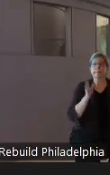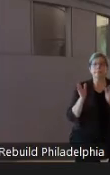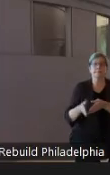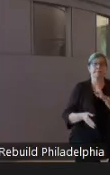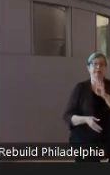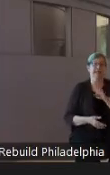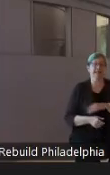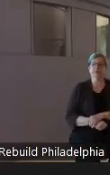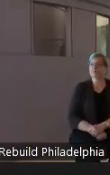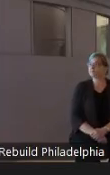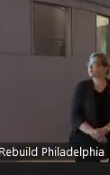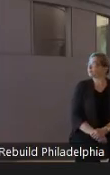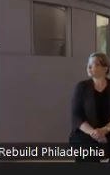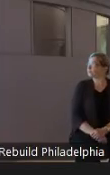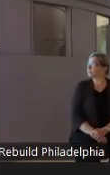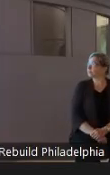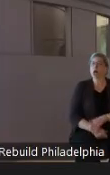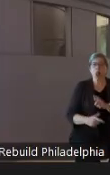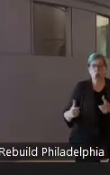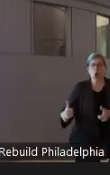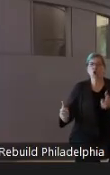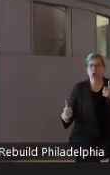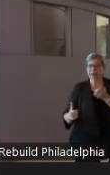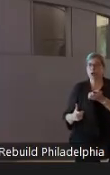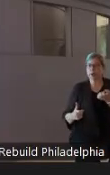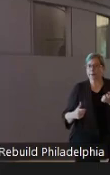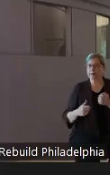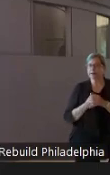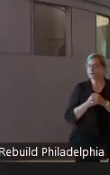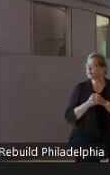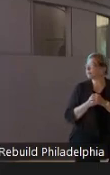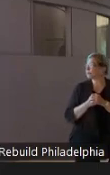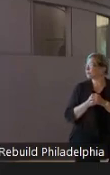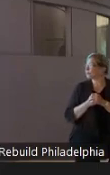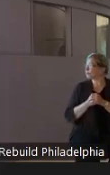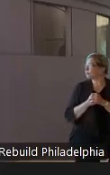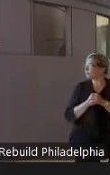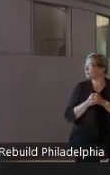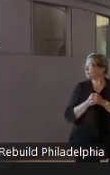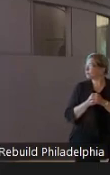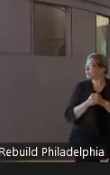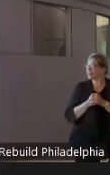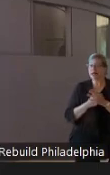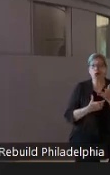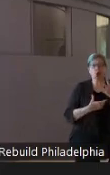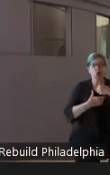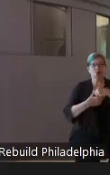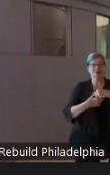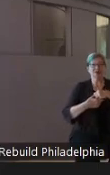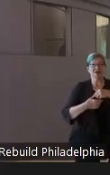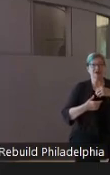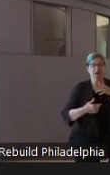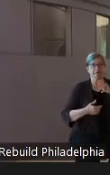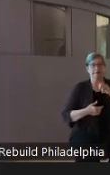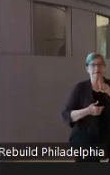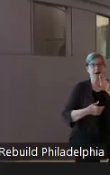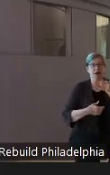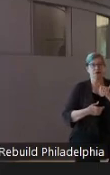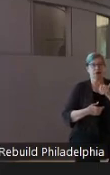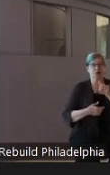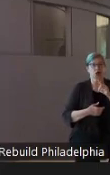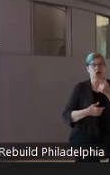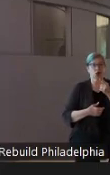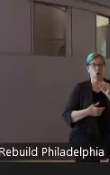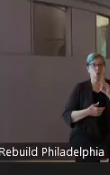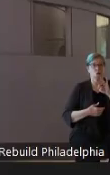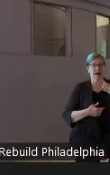So this is the one that has the larger equipment. It does have the inclusive merry-go-round, so a